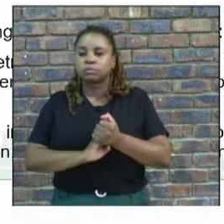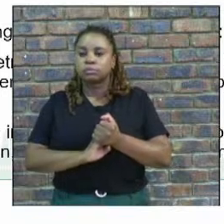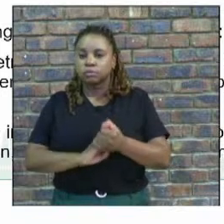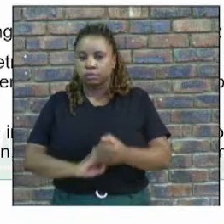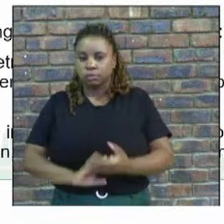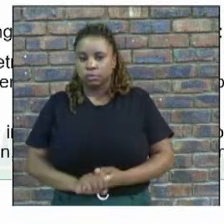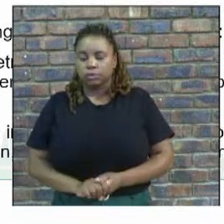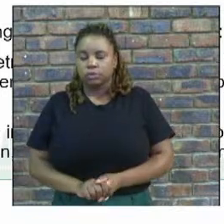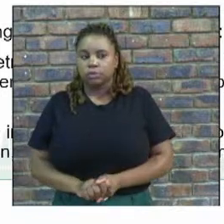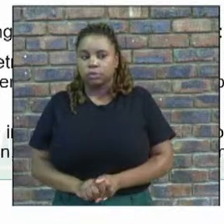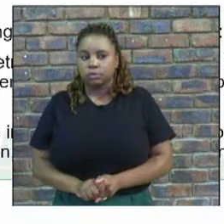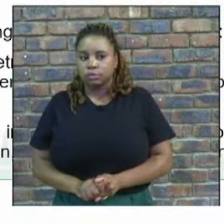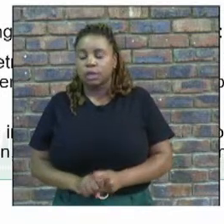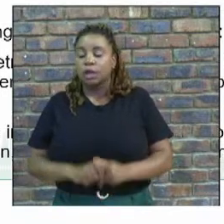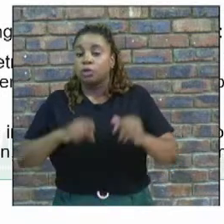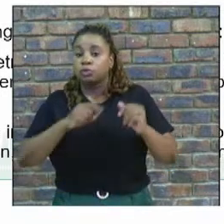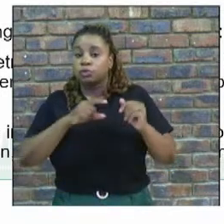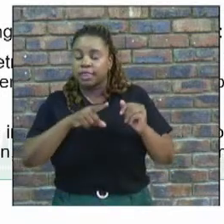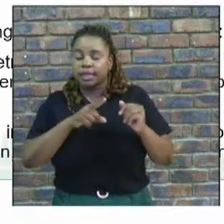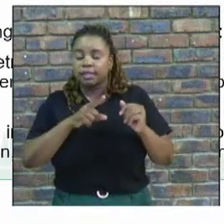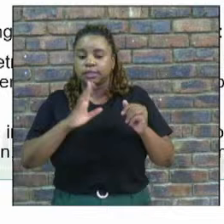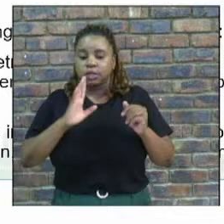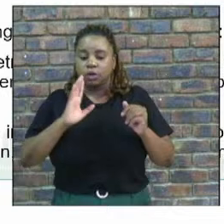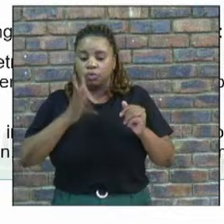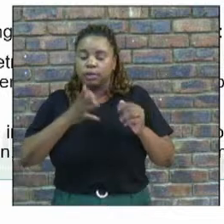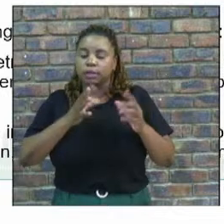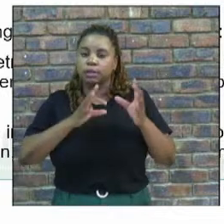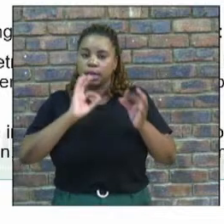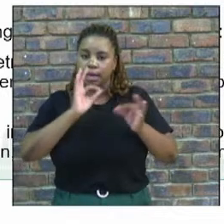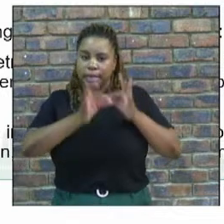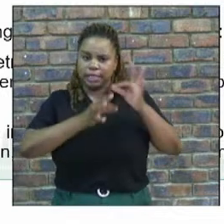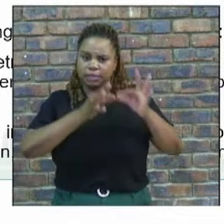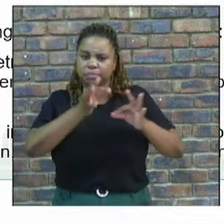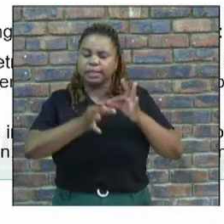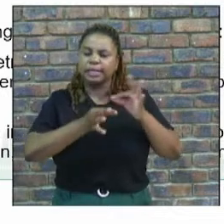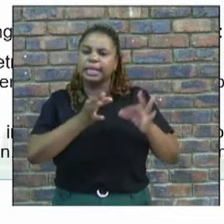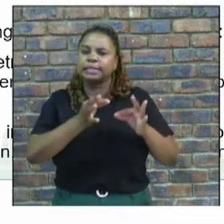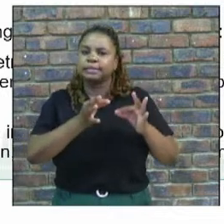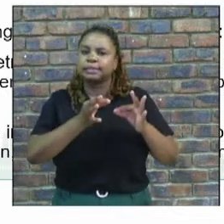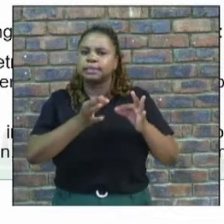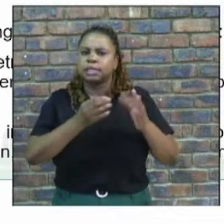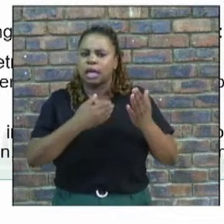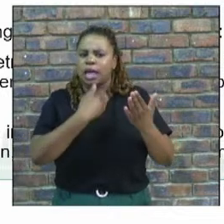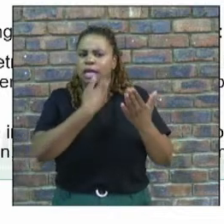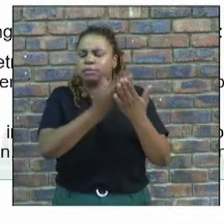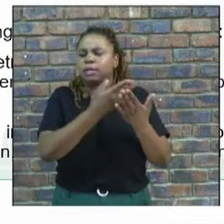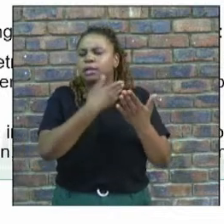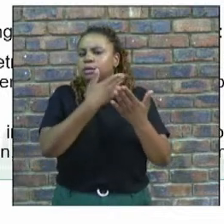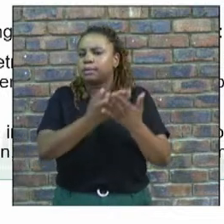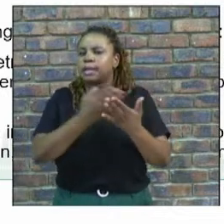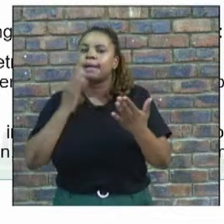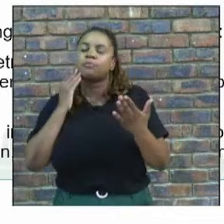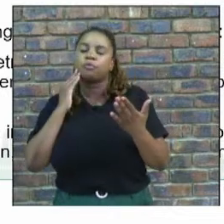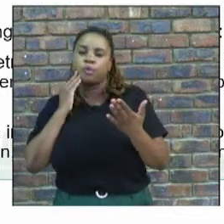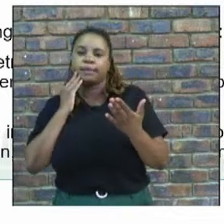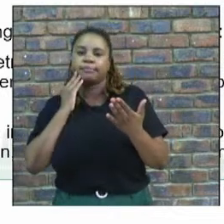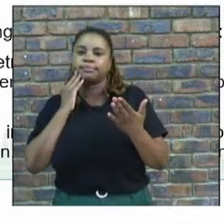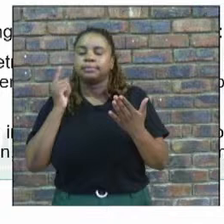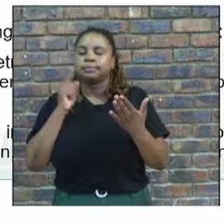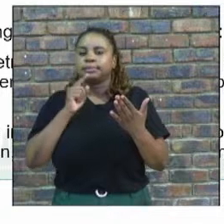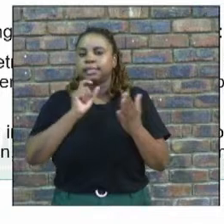which such application may be lodged with PASA, our regulator.